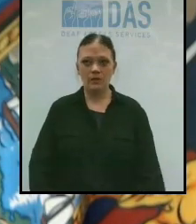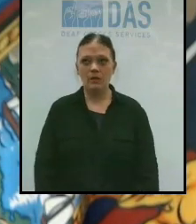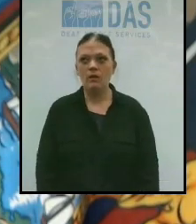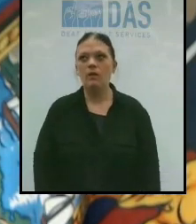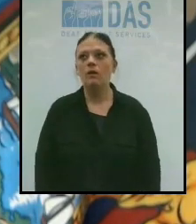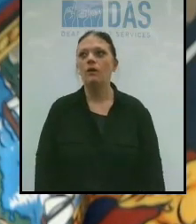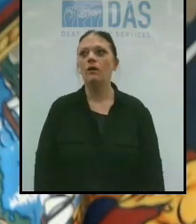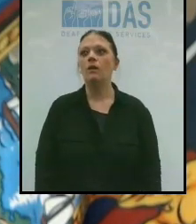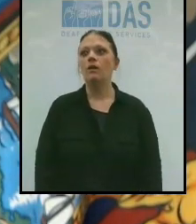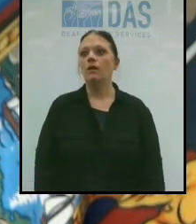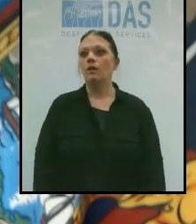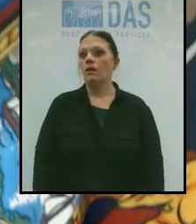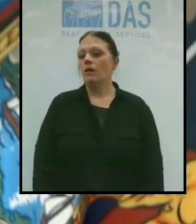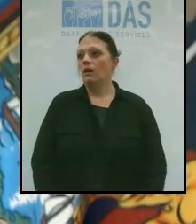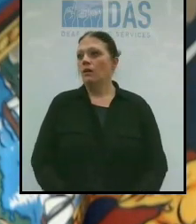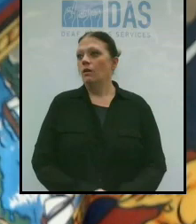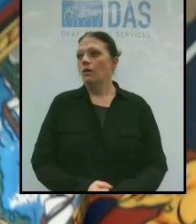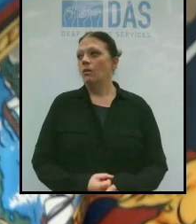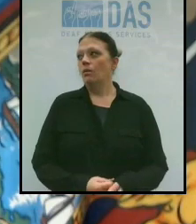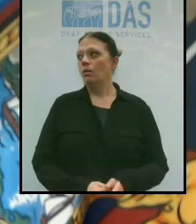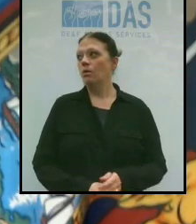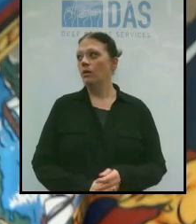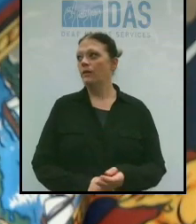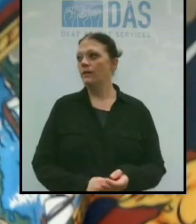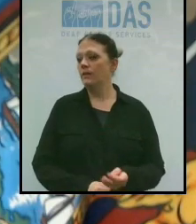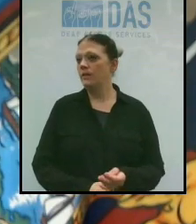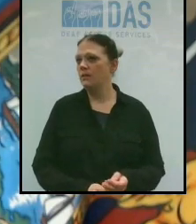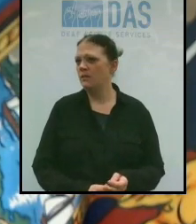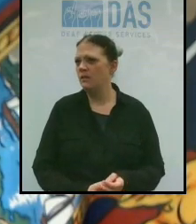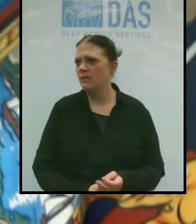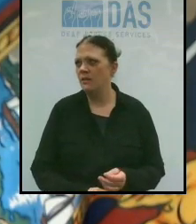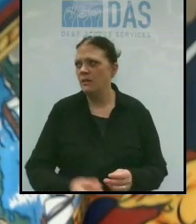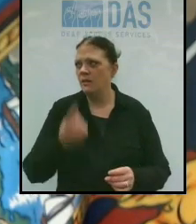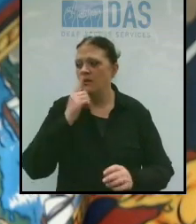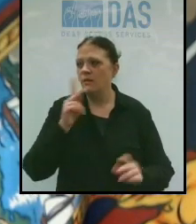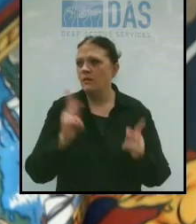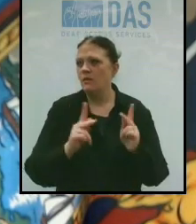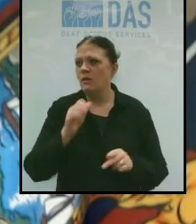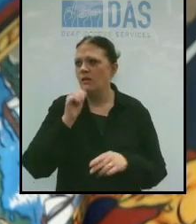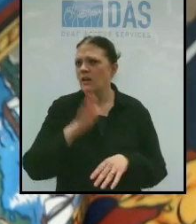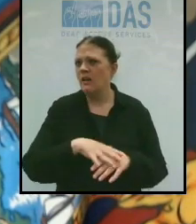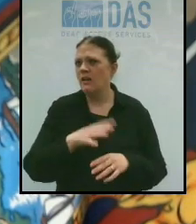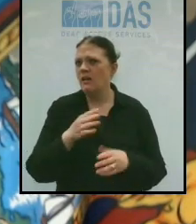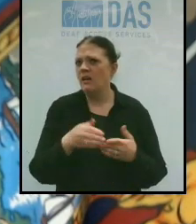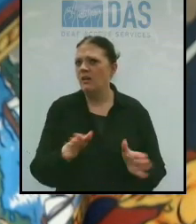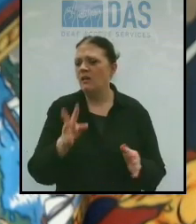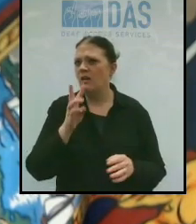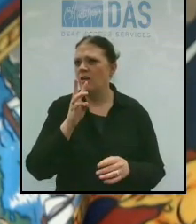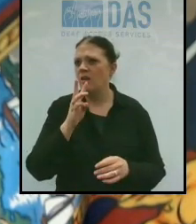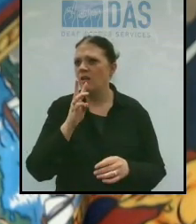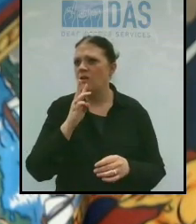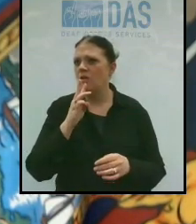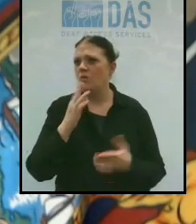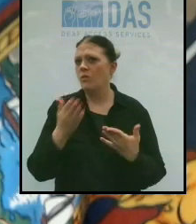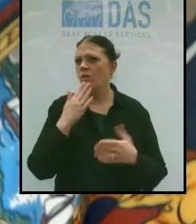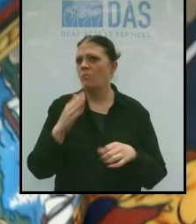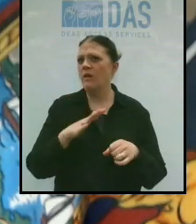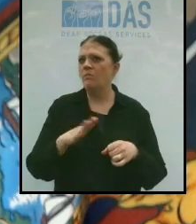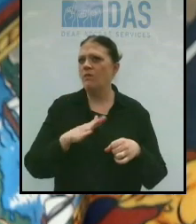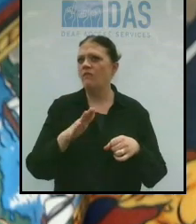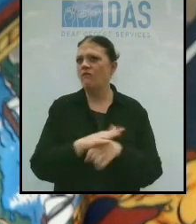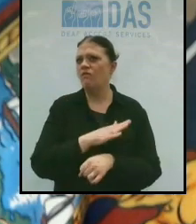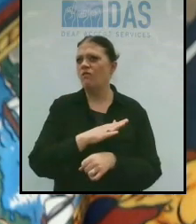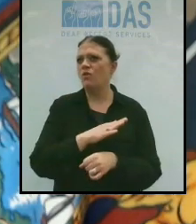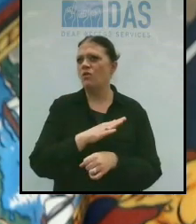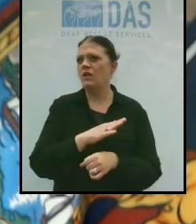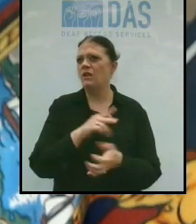talk a little bit about what plan you're thinking about for the people that are not on public water? Is it maybe fully reimbursing them for the private inspector? Does